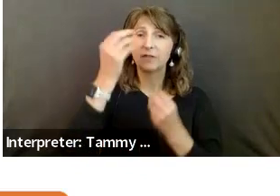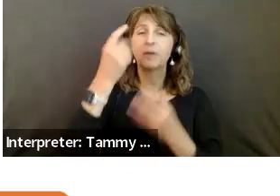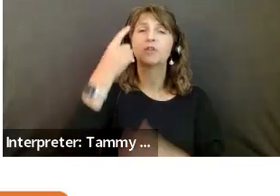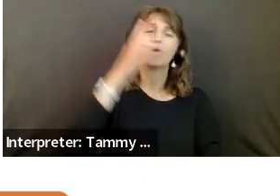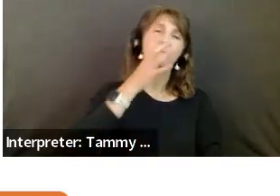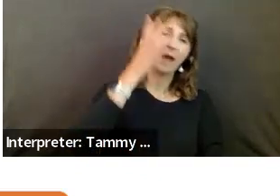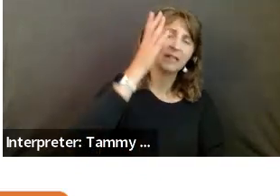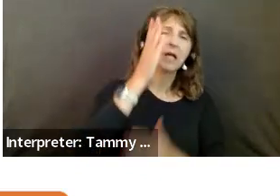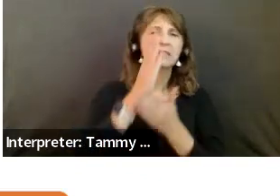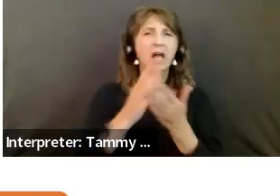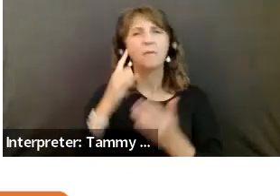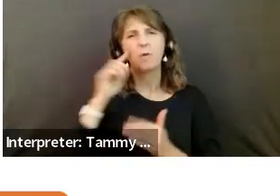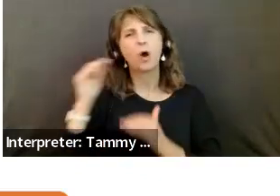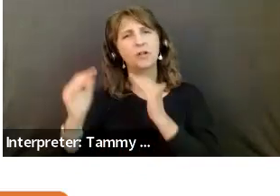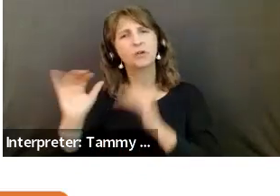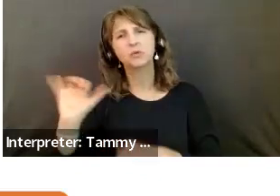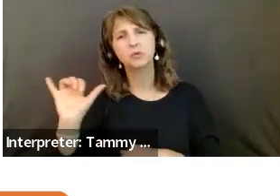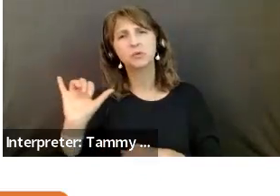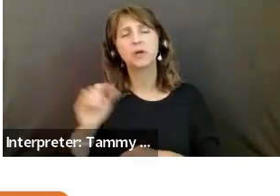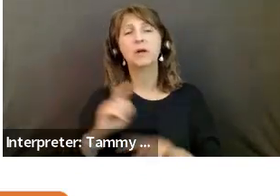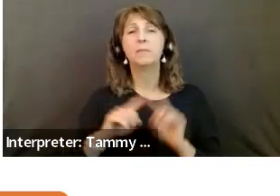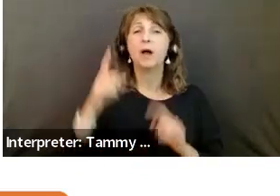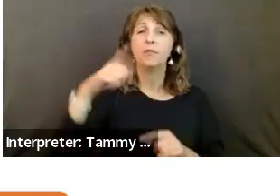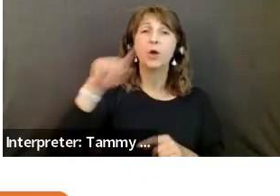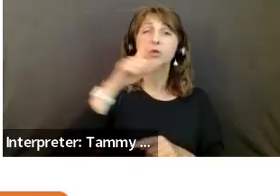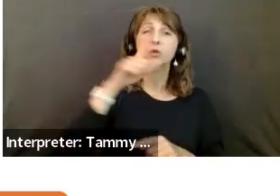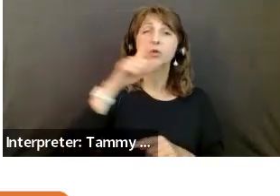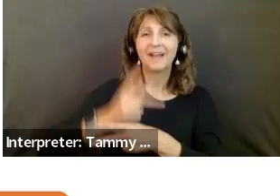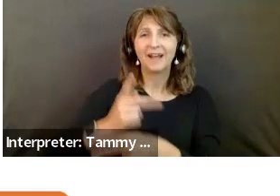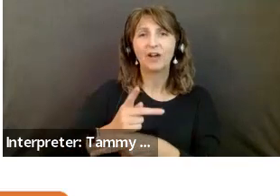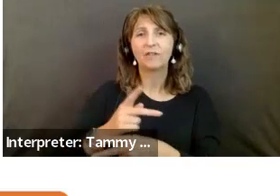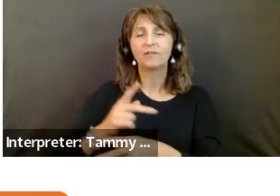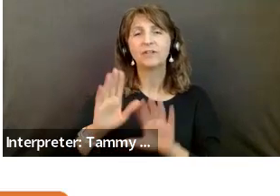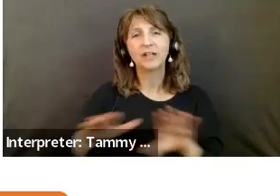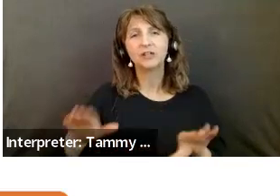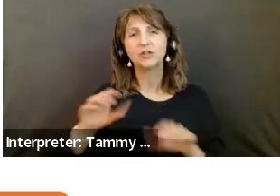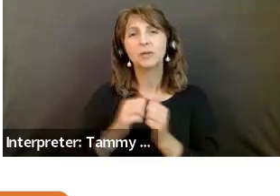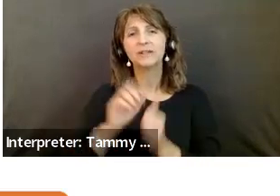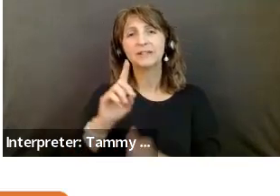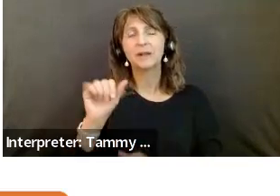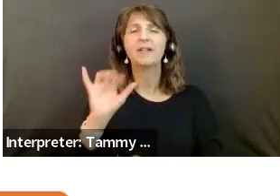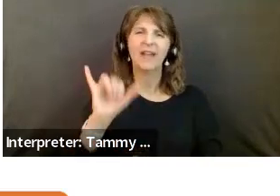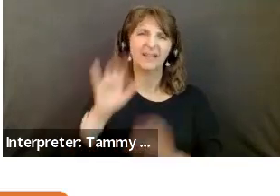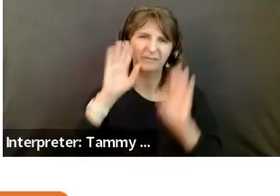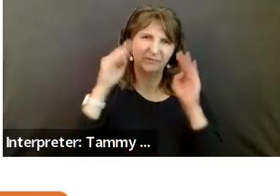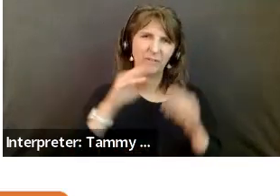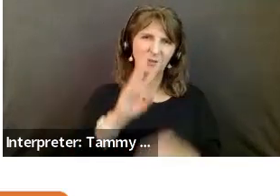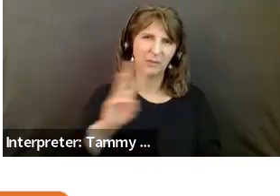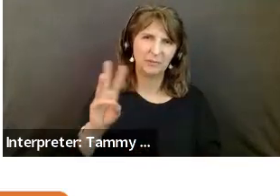and caregivers and guardians who are caring for kids with disabilities.